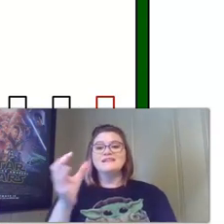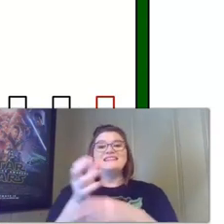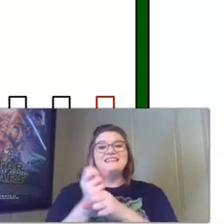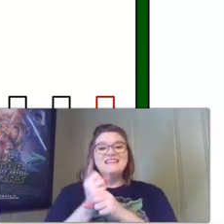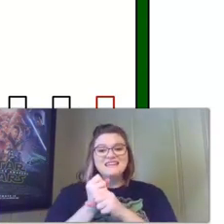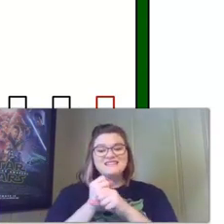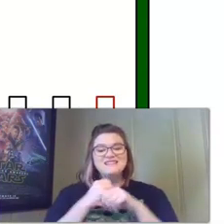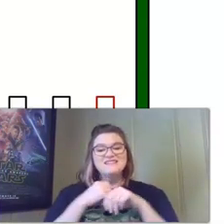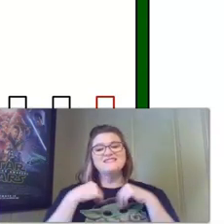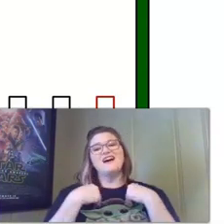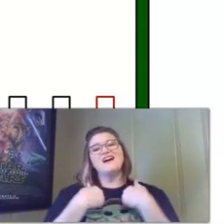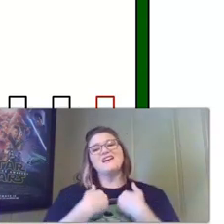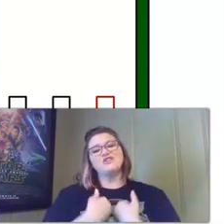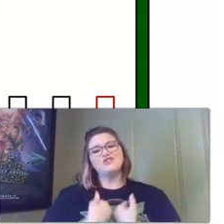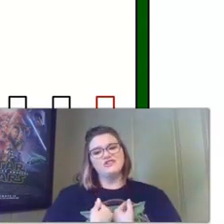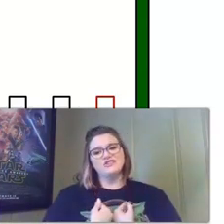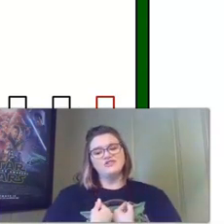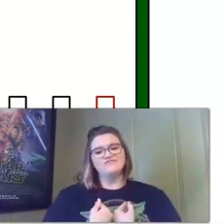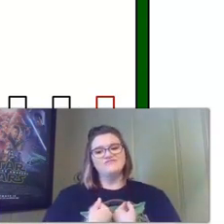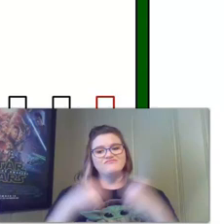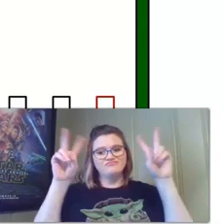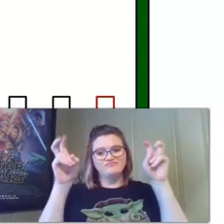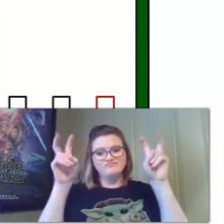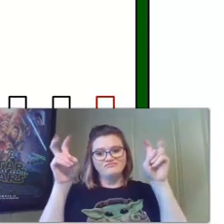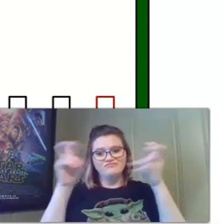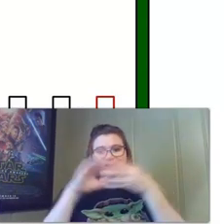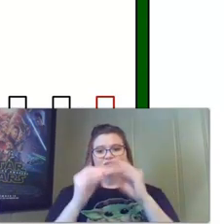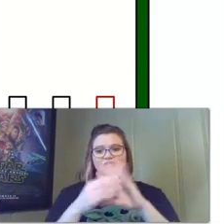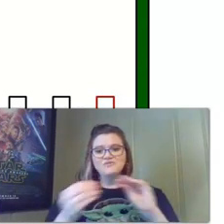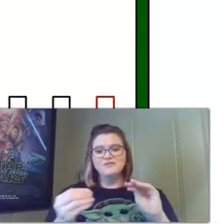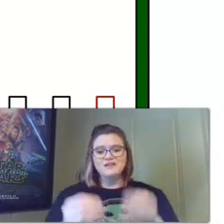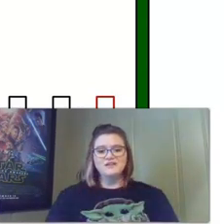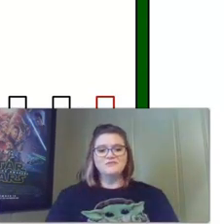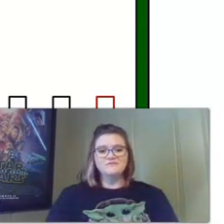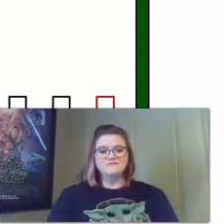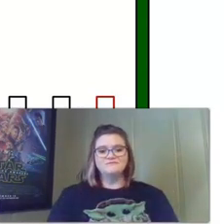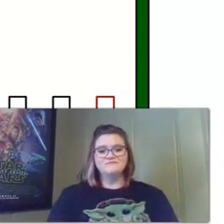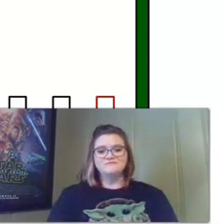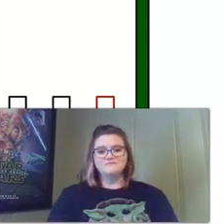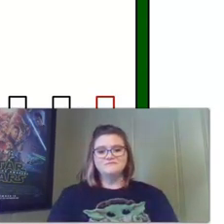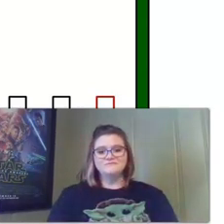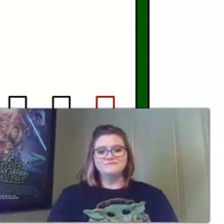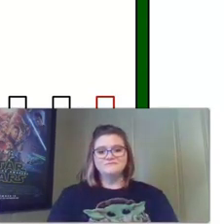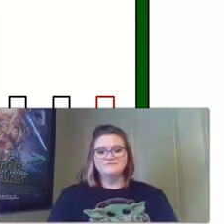Coco gets tired. That's our story title.